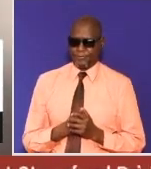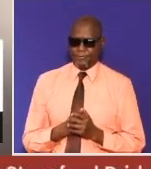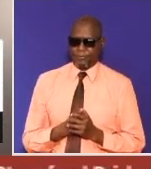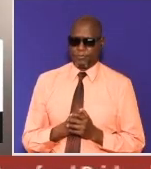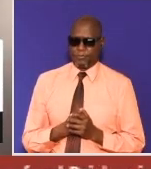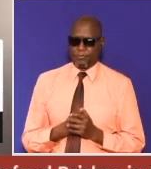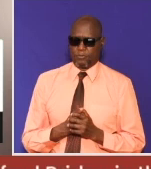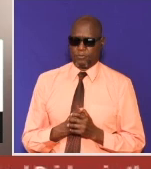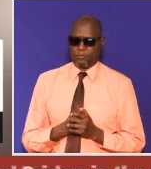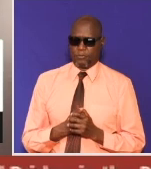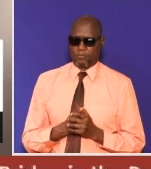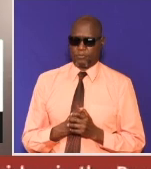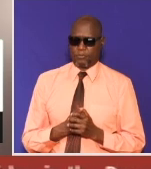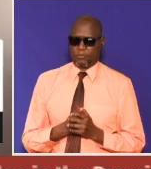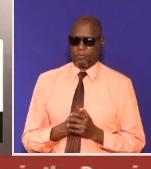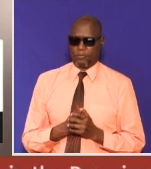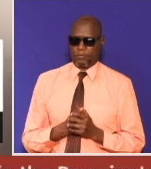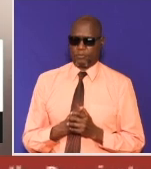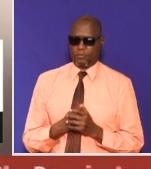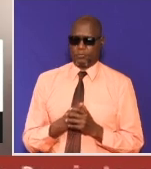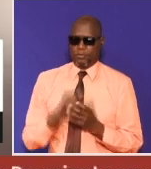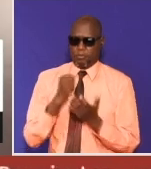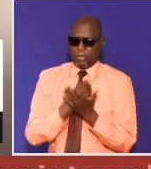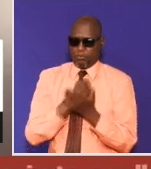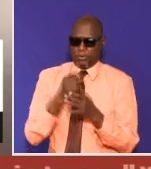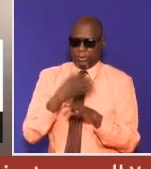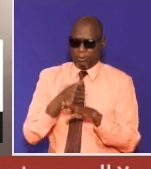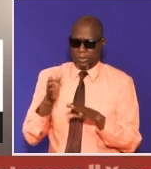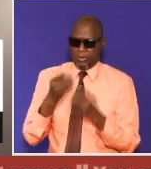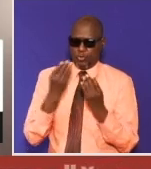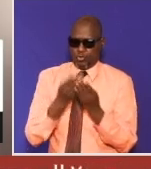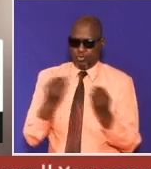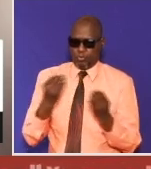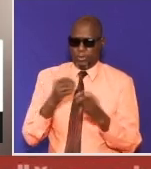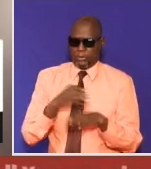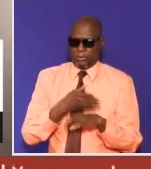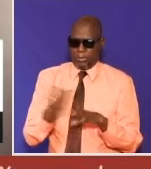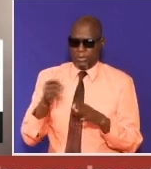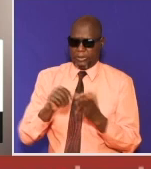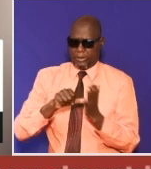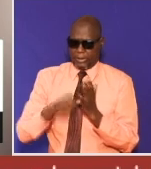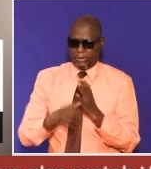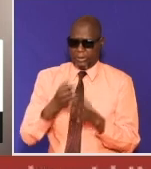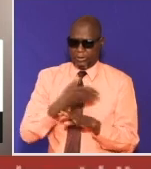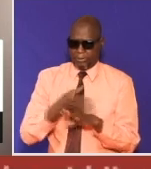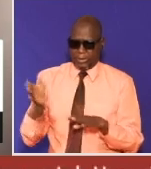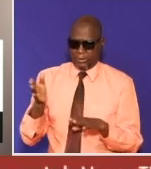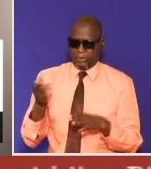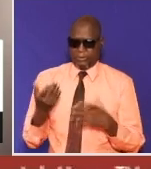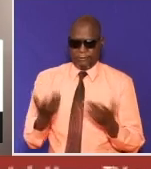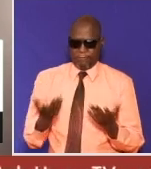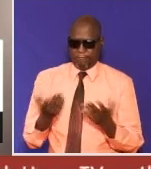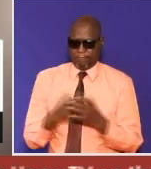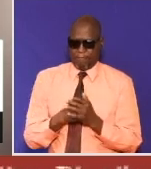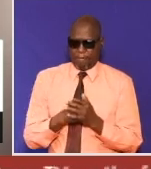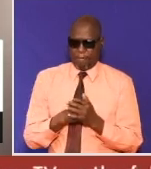All my documents expired, my passport expired, my identity card expired. I